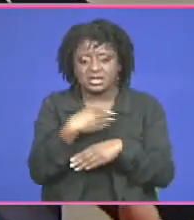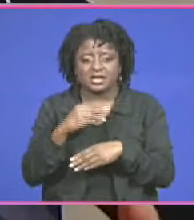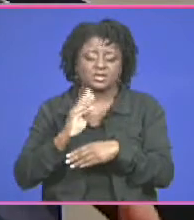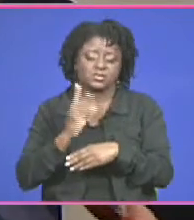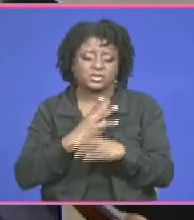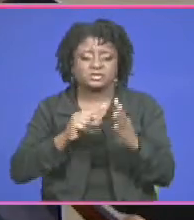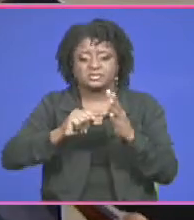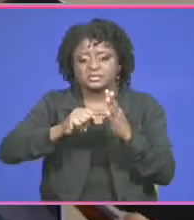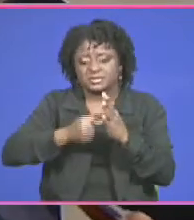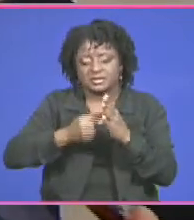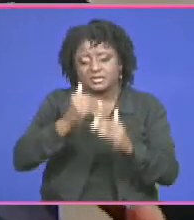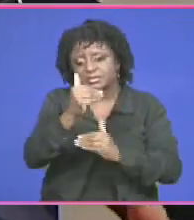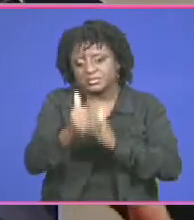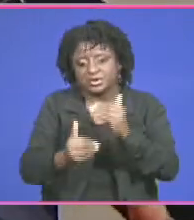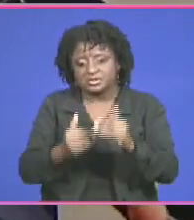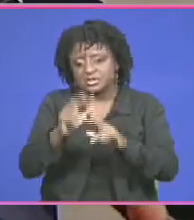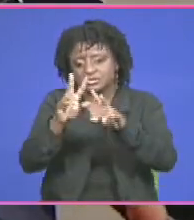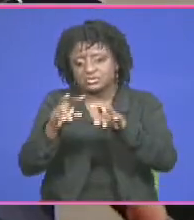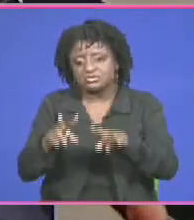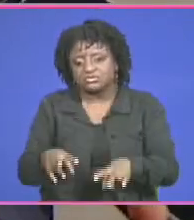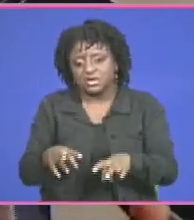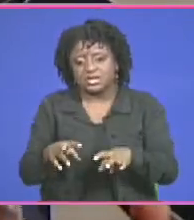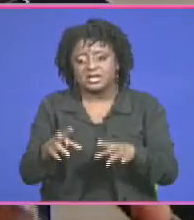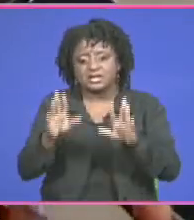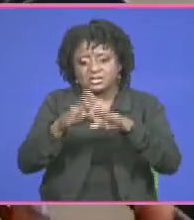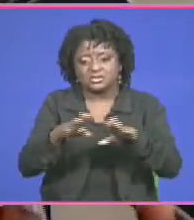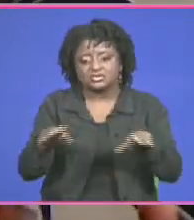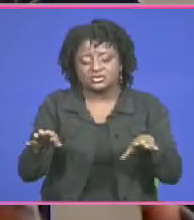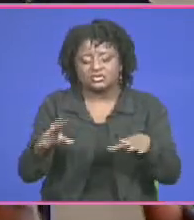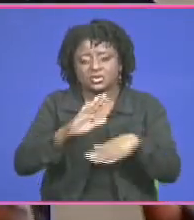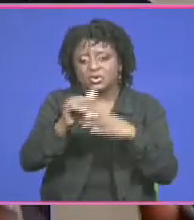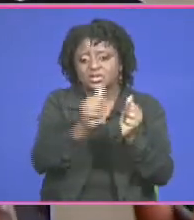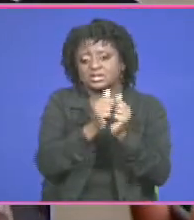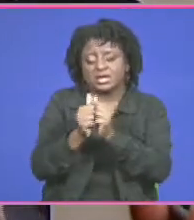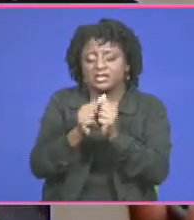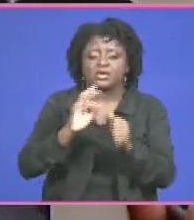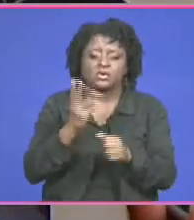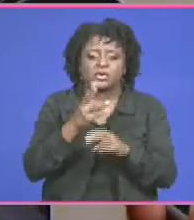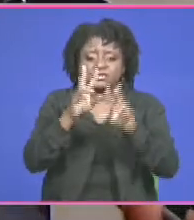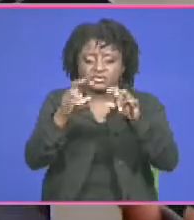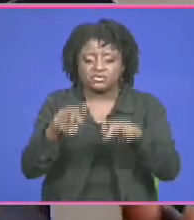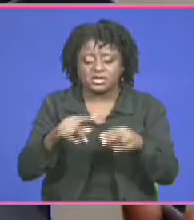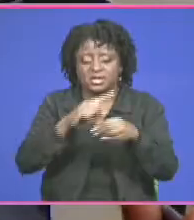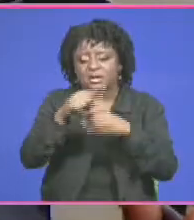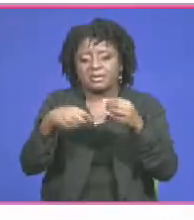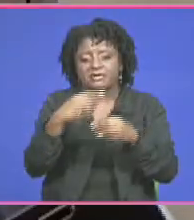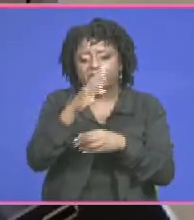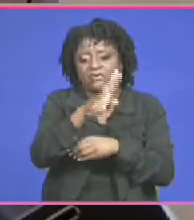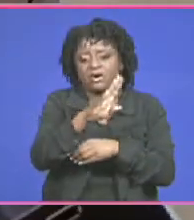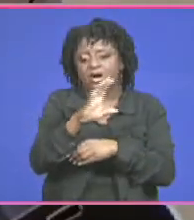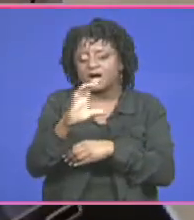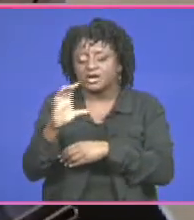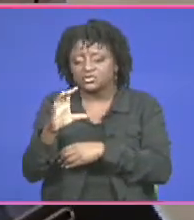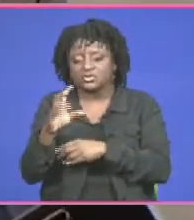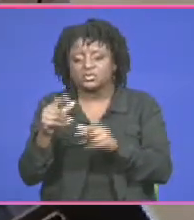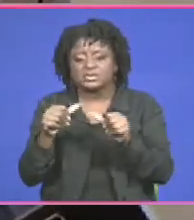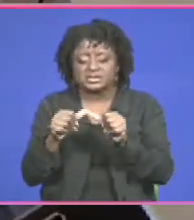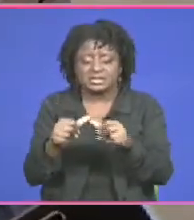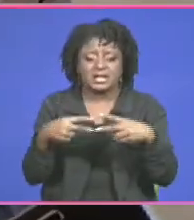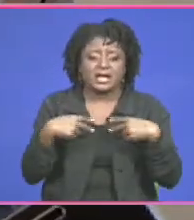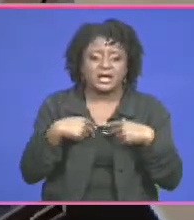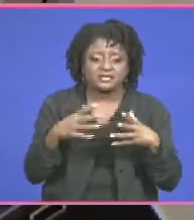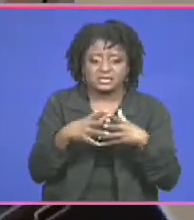begun the process of screening the children. So altogether we've screened just about 400. We still have